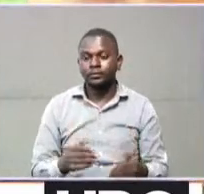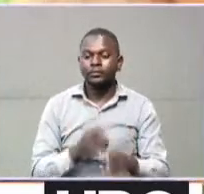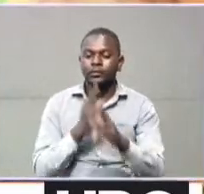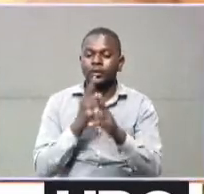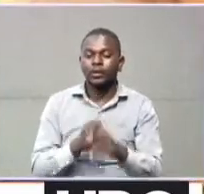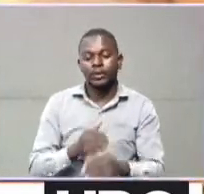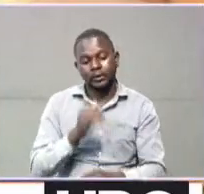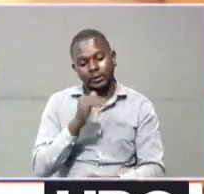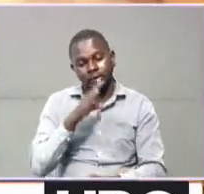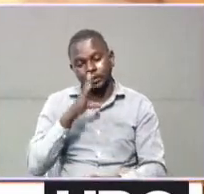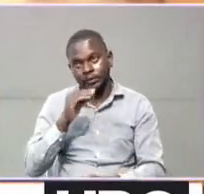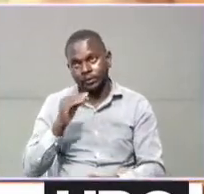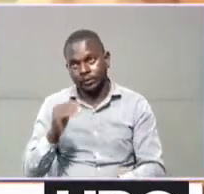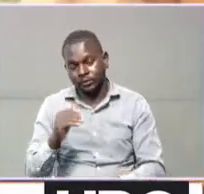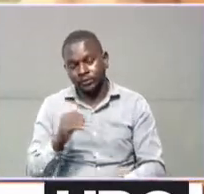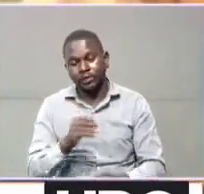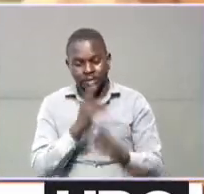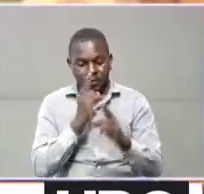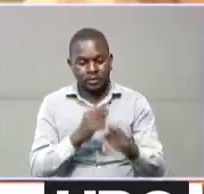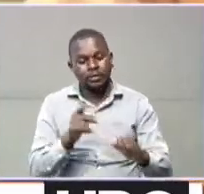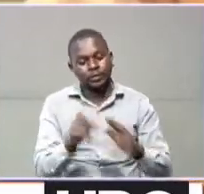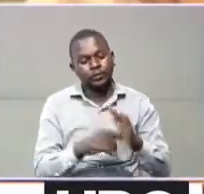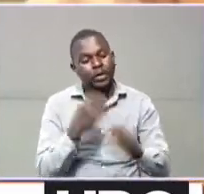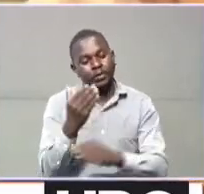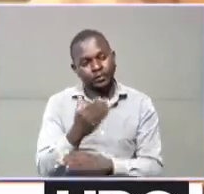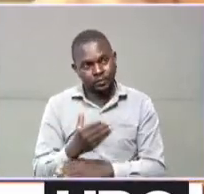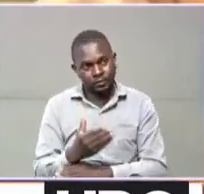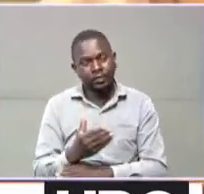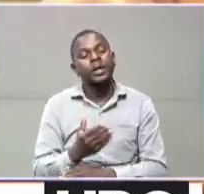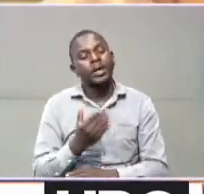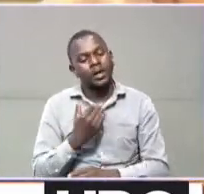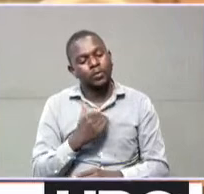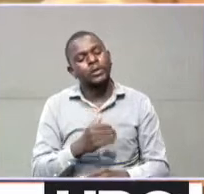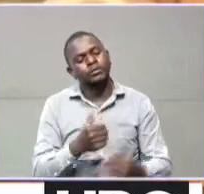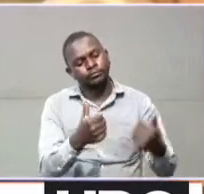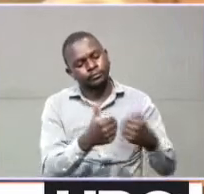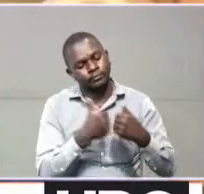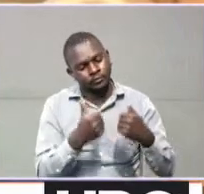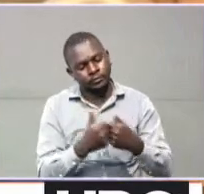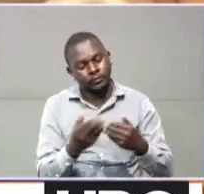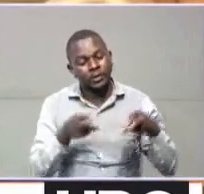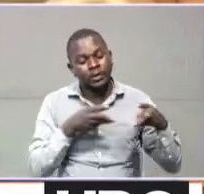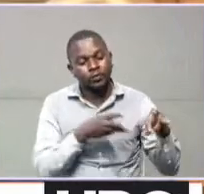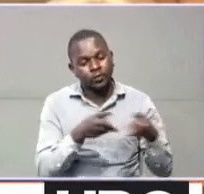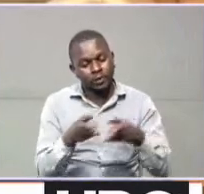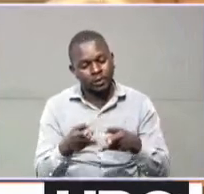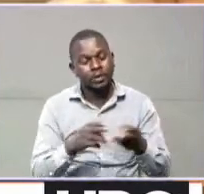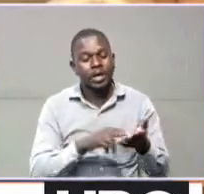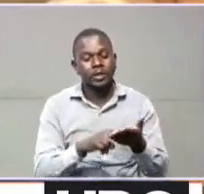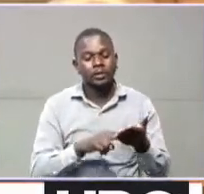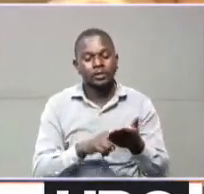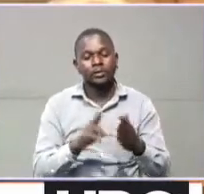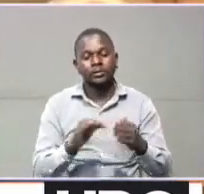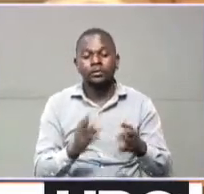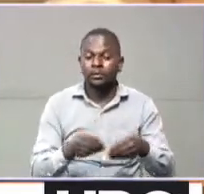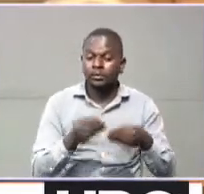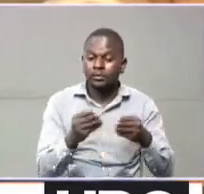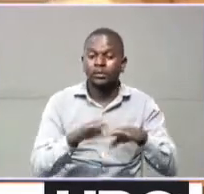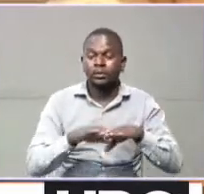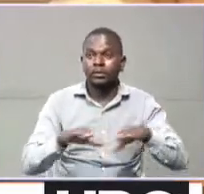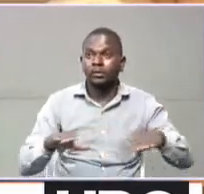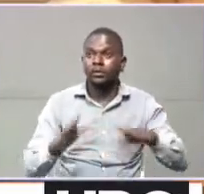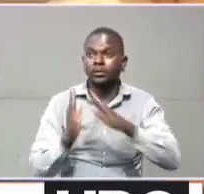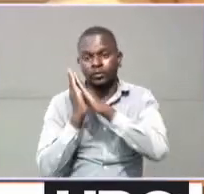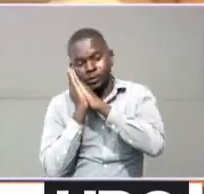right honorable speaker i mean right honorable prime minister i would like to know the criteria they used to give out to those